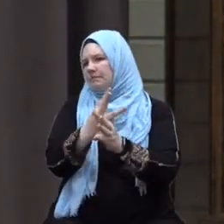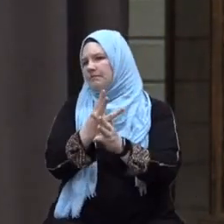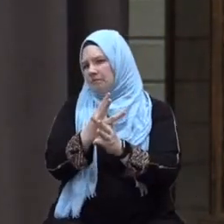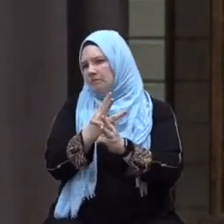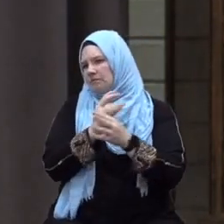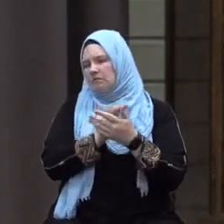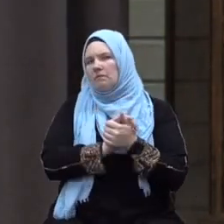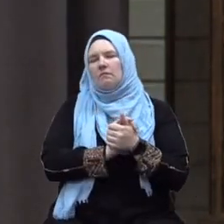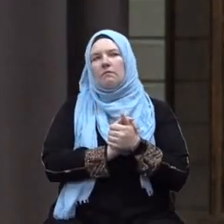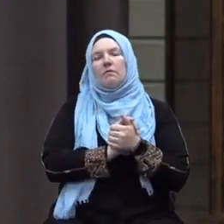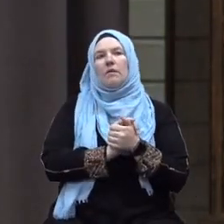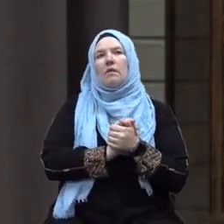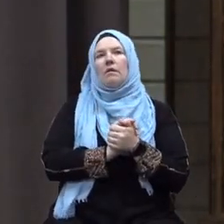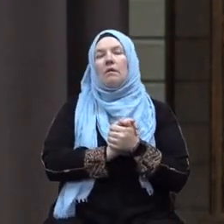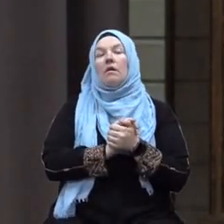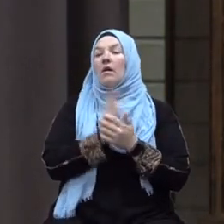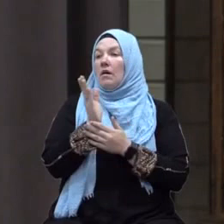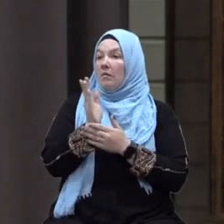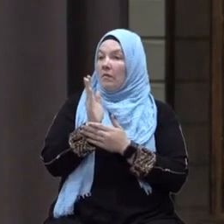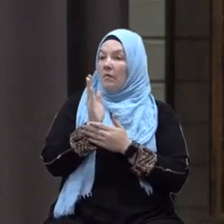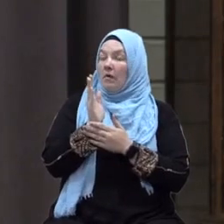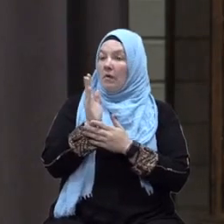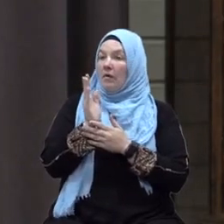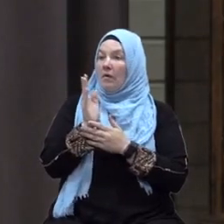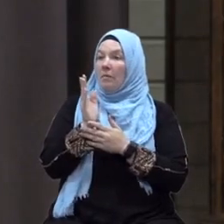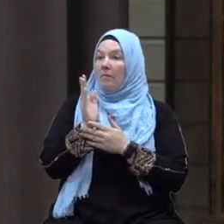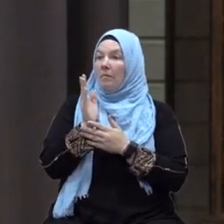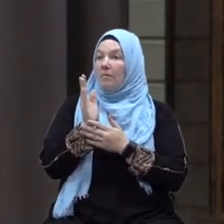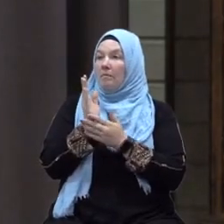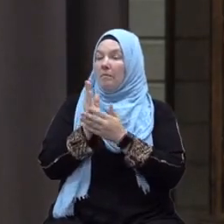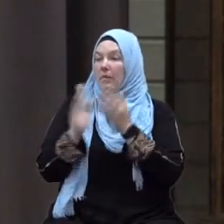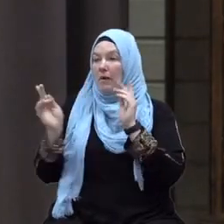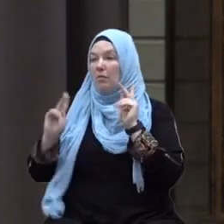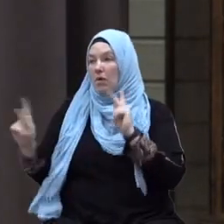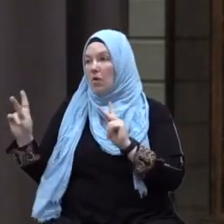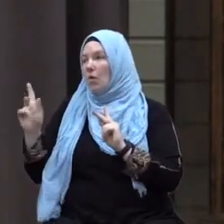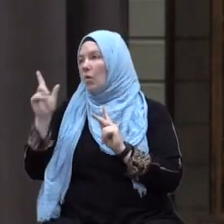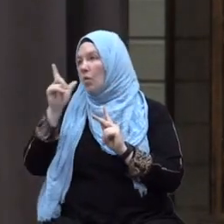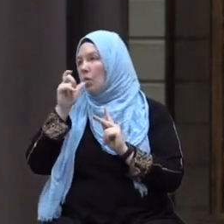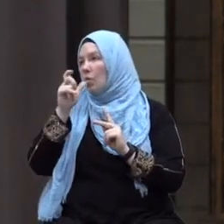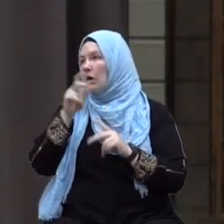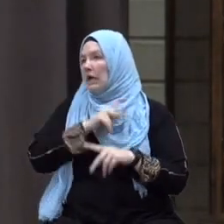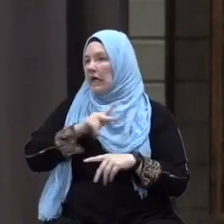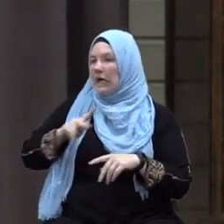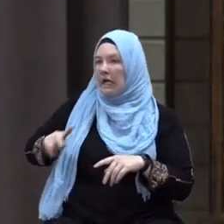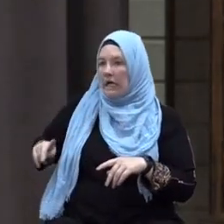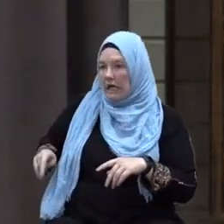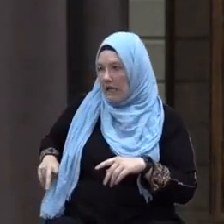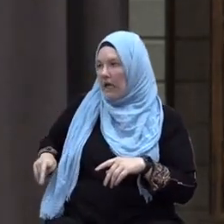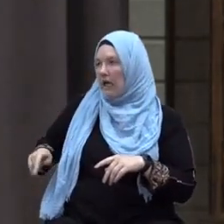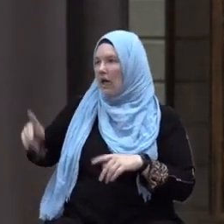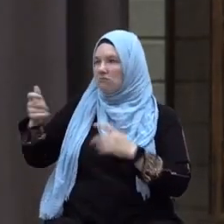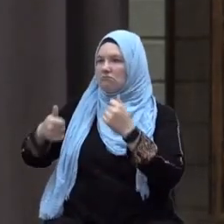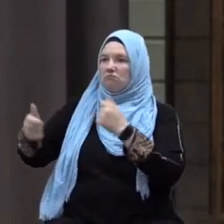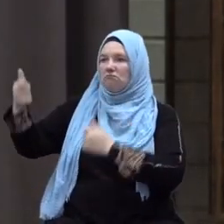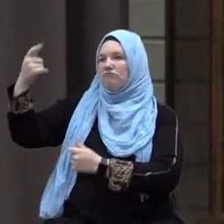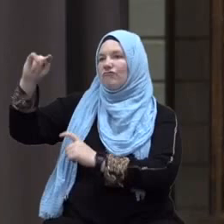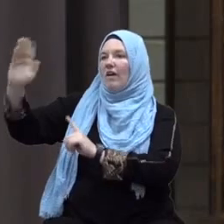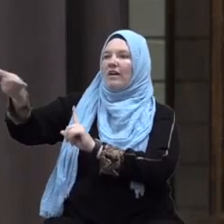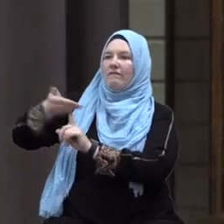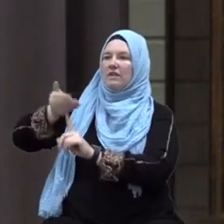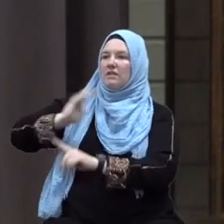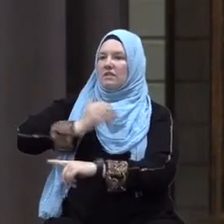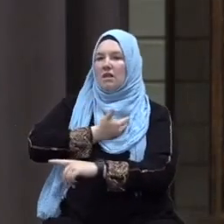that either the tyrant sorcerers are trying to convince us that